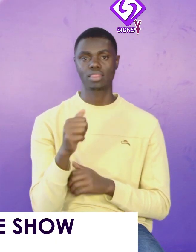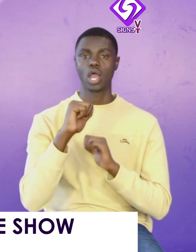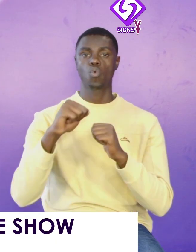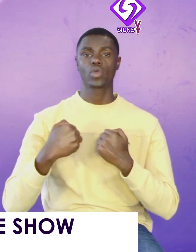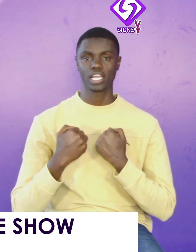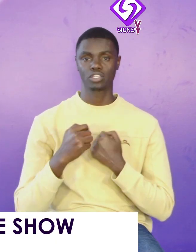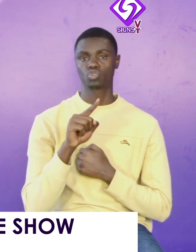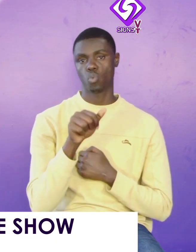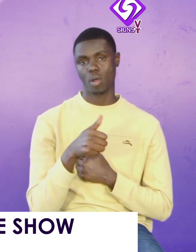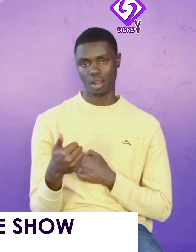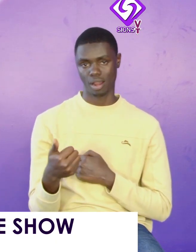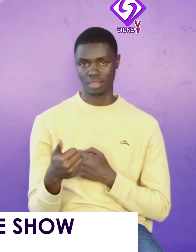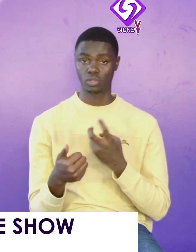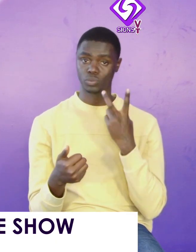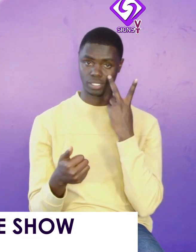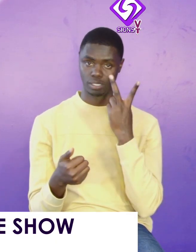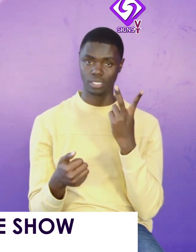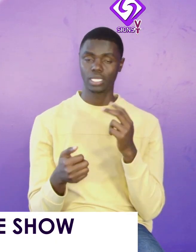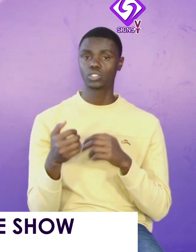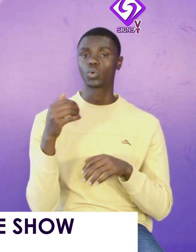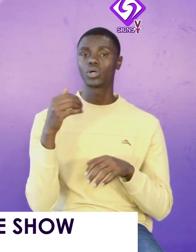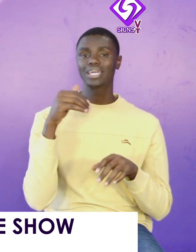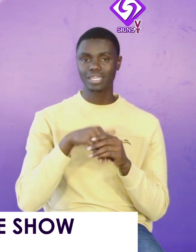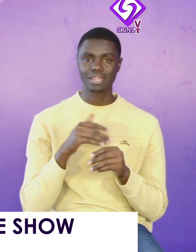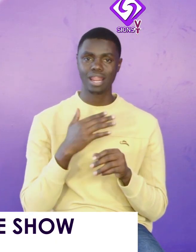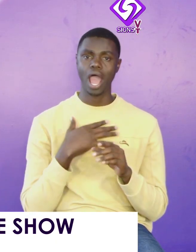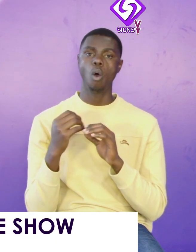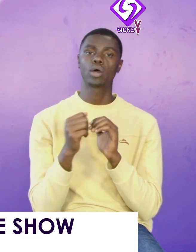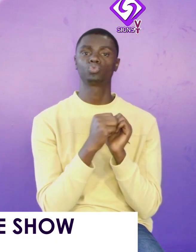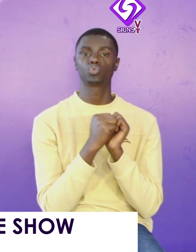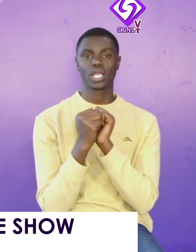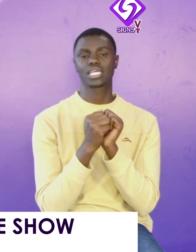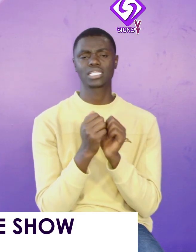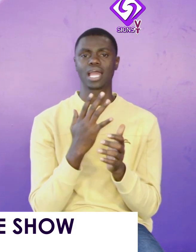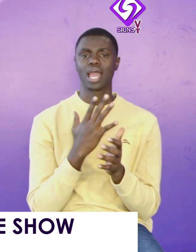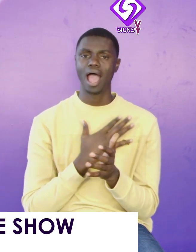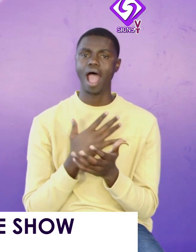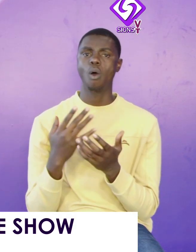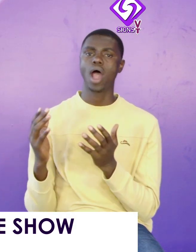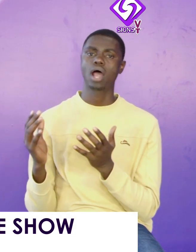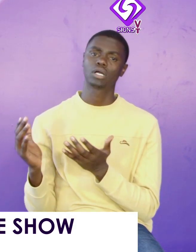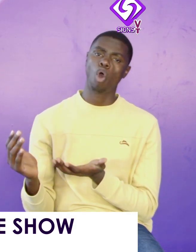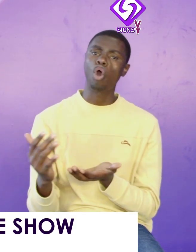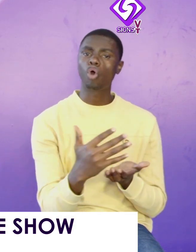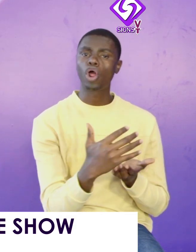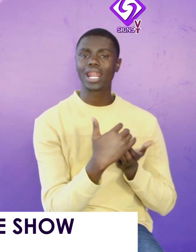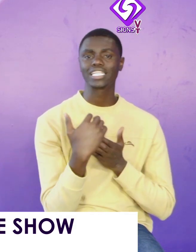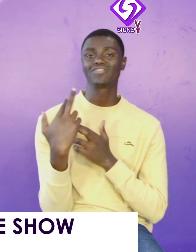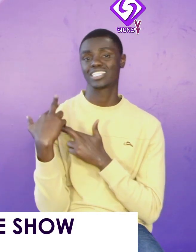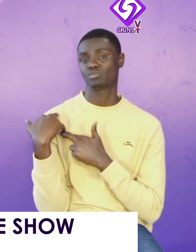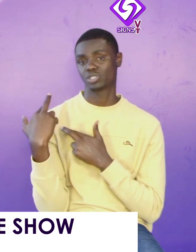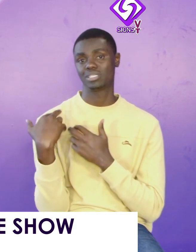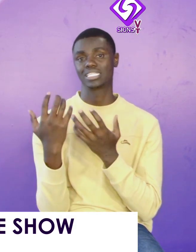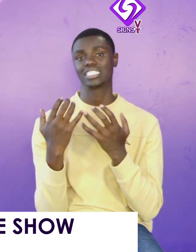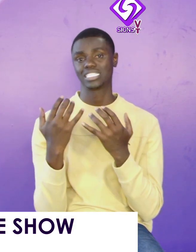another. It is in our togetherness. Our collective responsibility is needed right